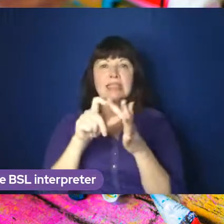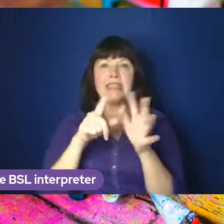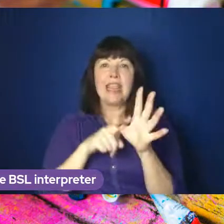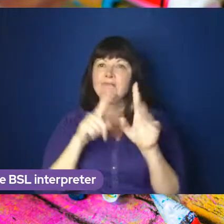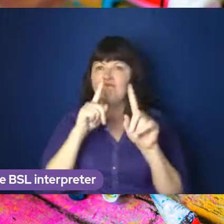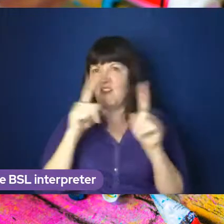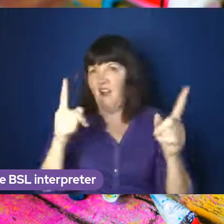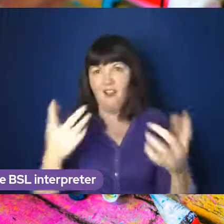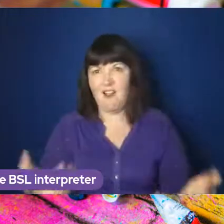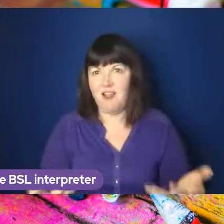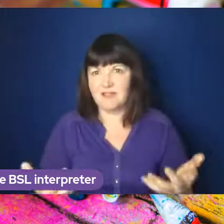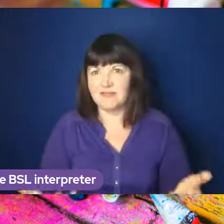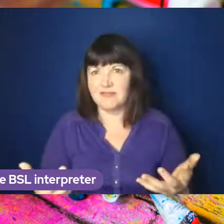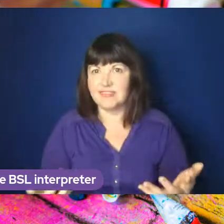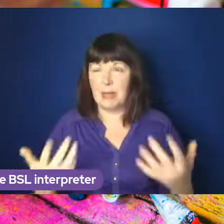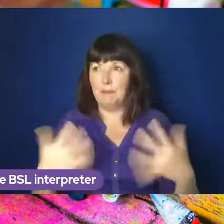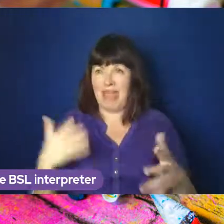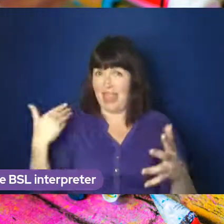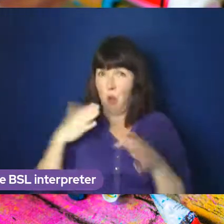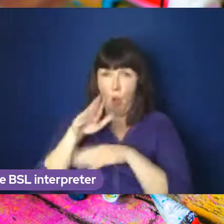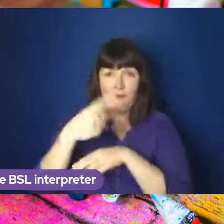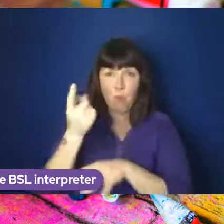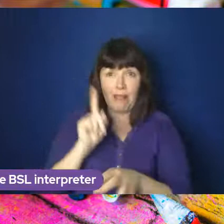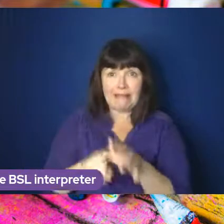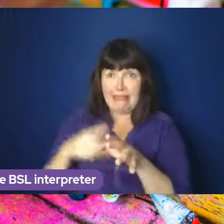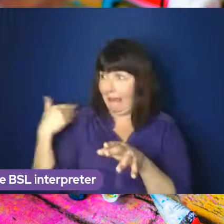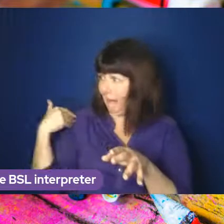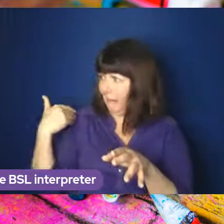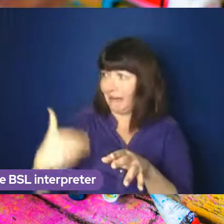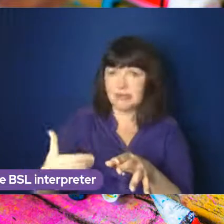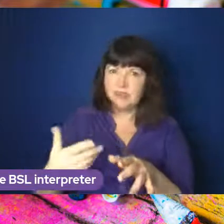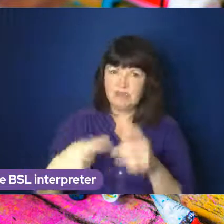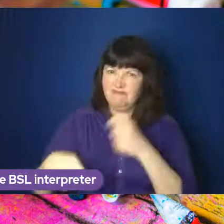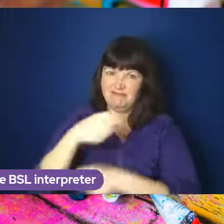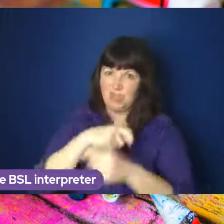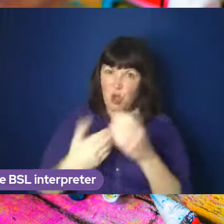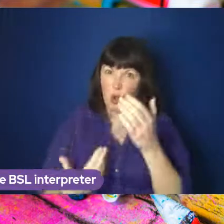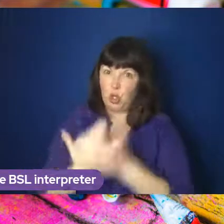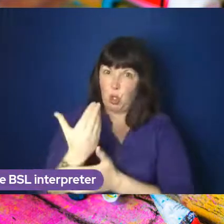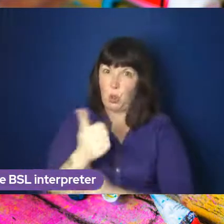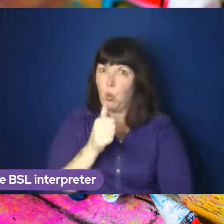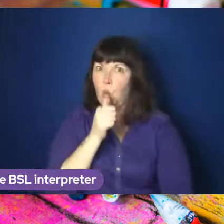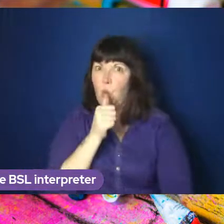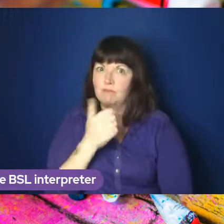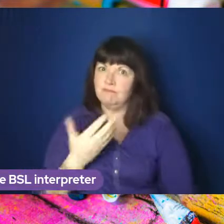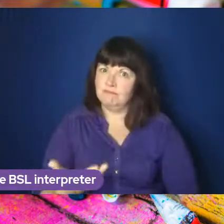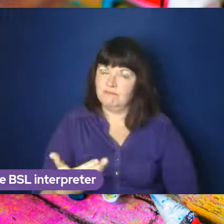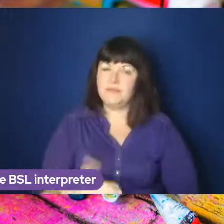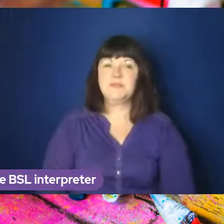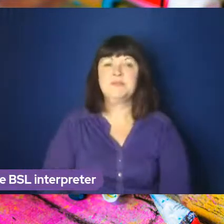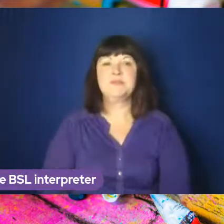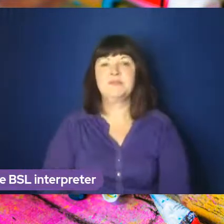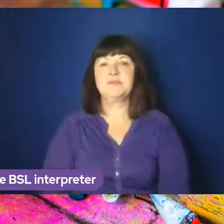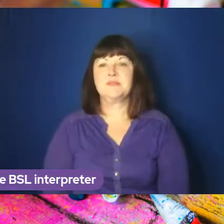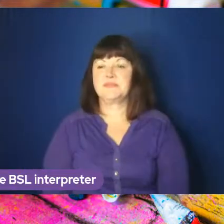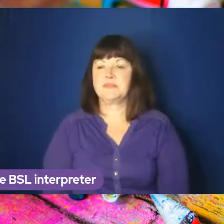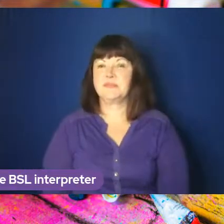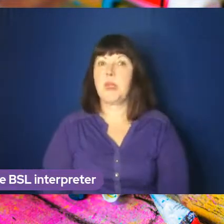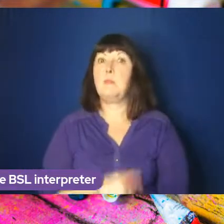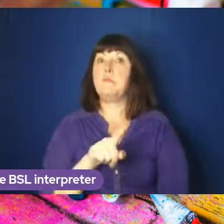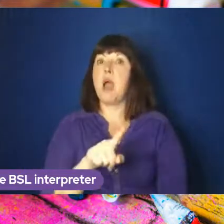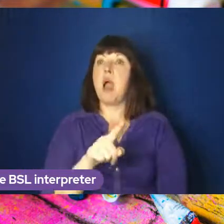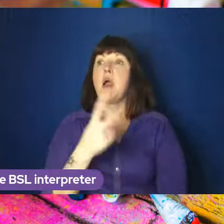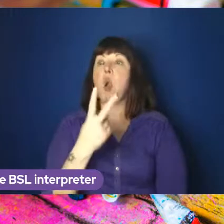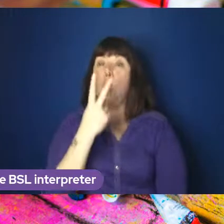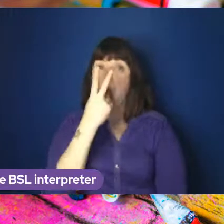she's been following us for over a year now, so she's no longer new. But she's not she's not as established as Old Mandy, but